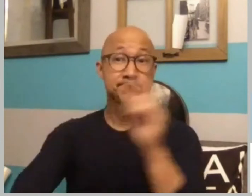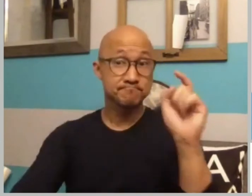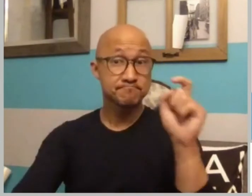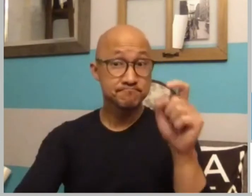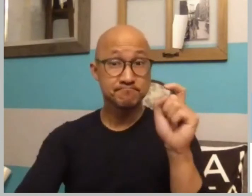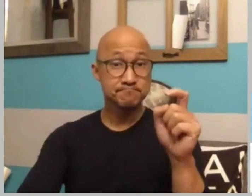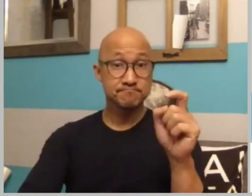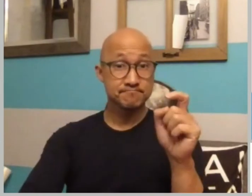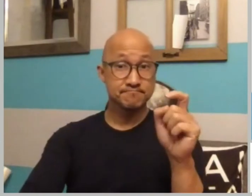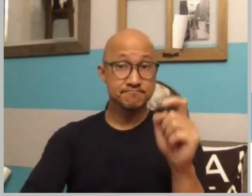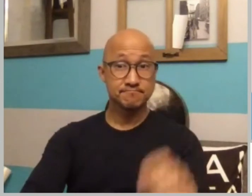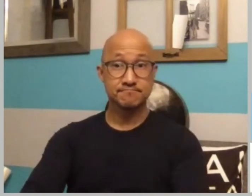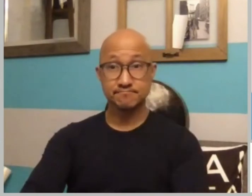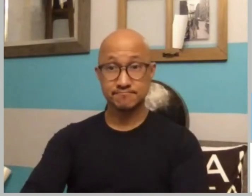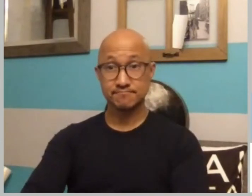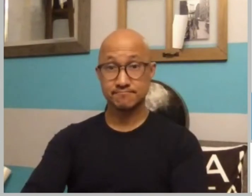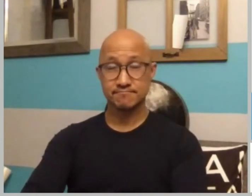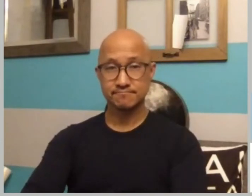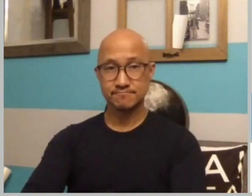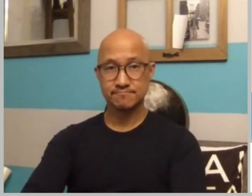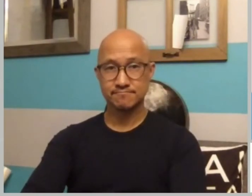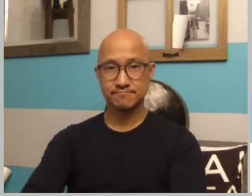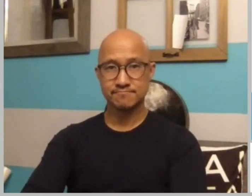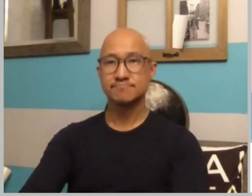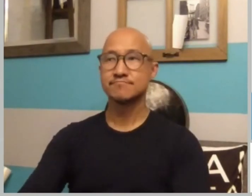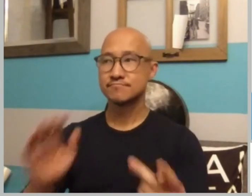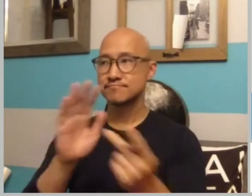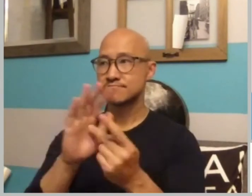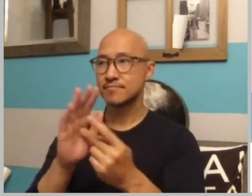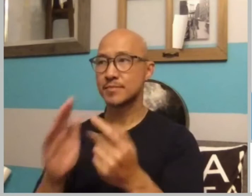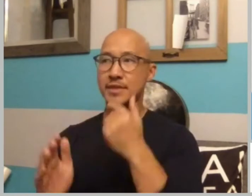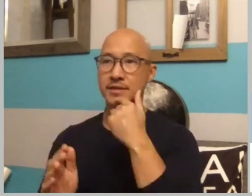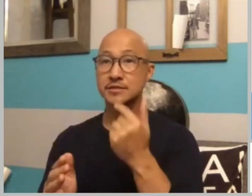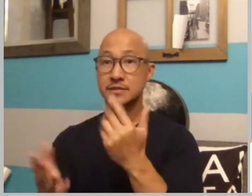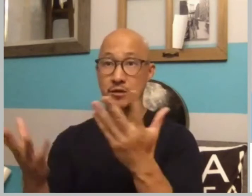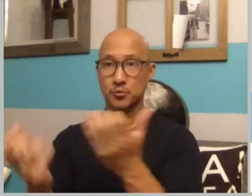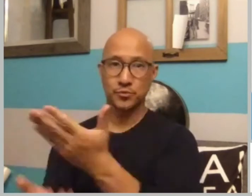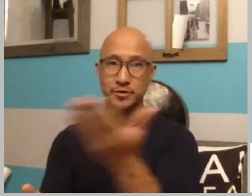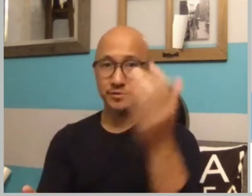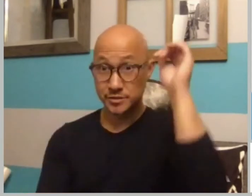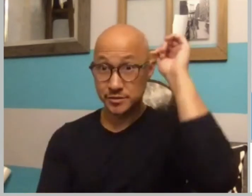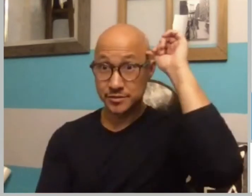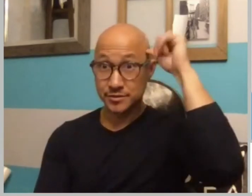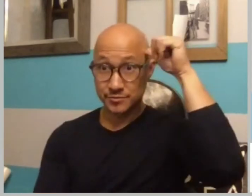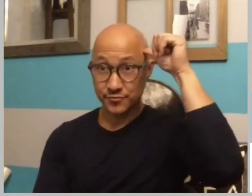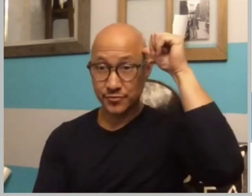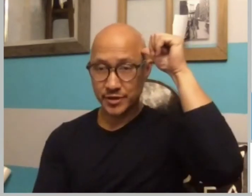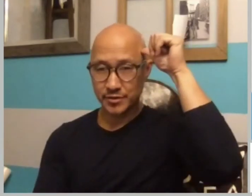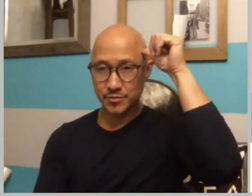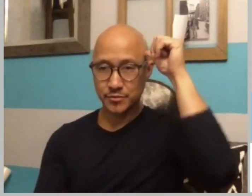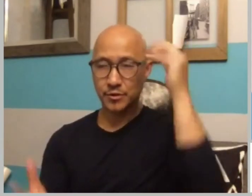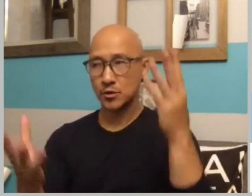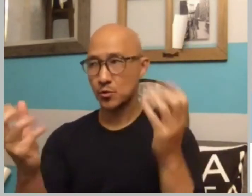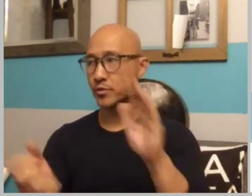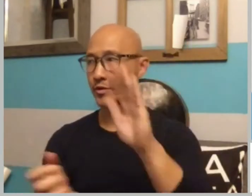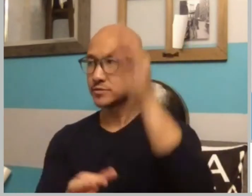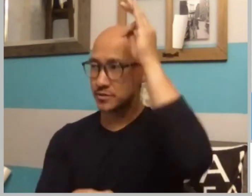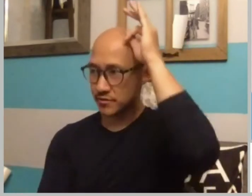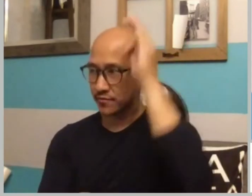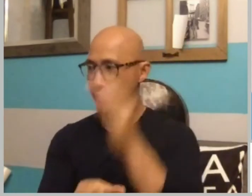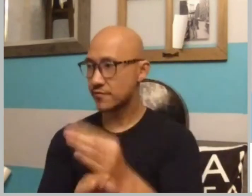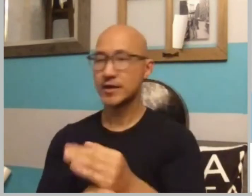Peter says, by way of reminder, I want to remind you of certain things that you be growing in your faith, your knowledge, your brotherly